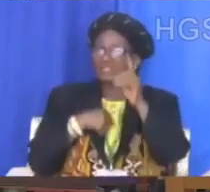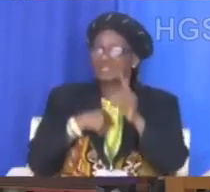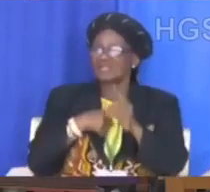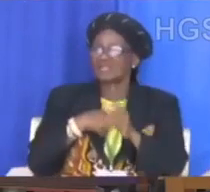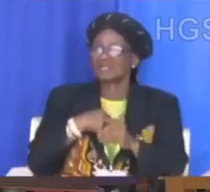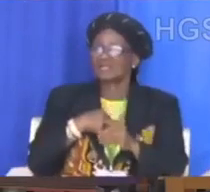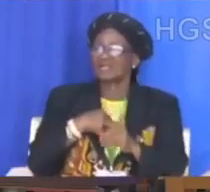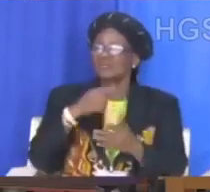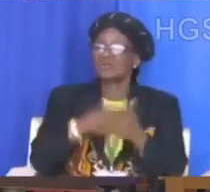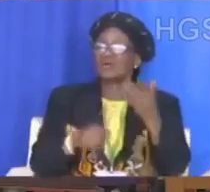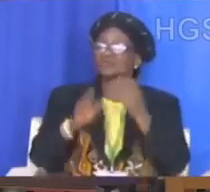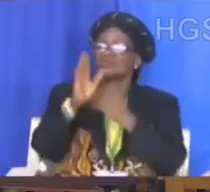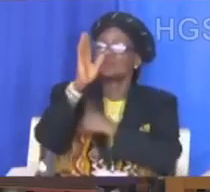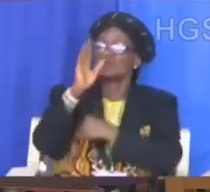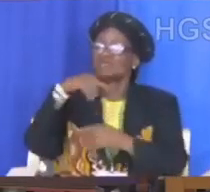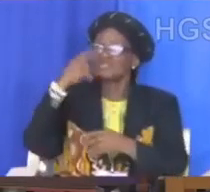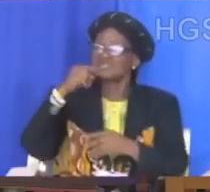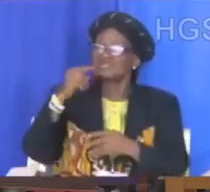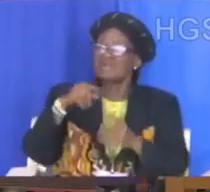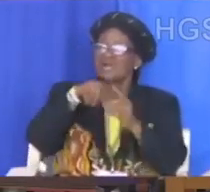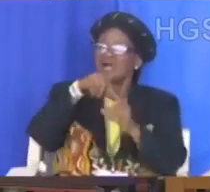what God is saying concerning the new year.